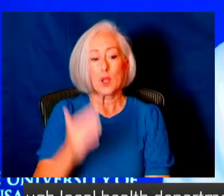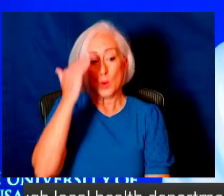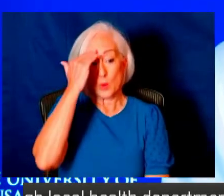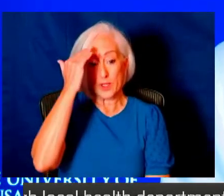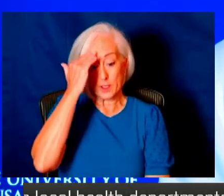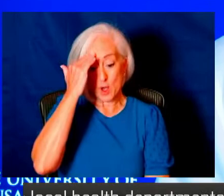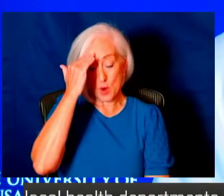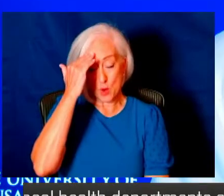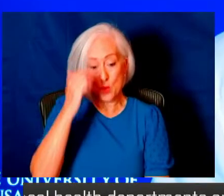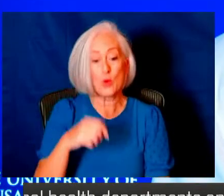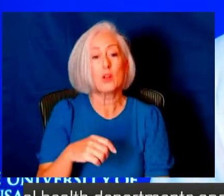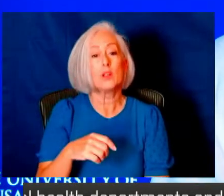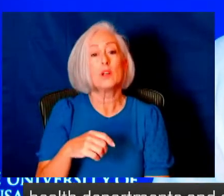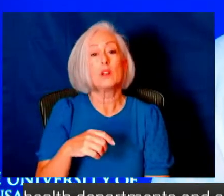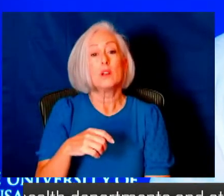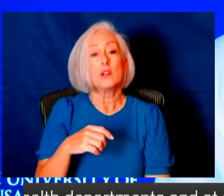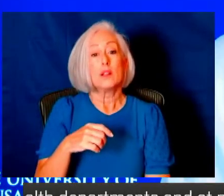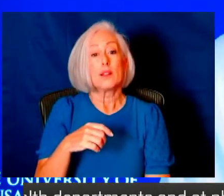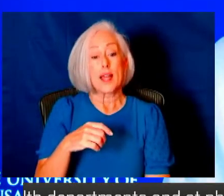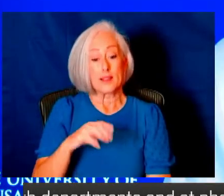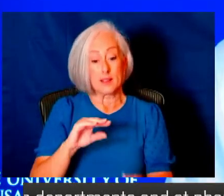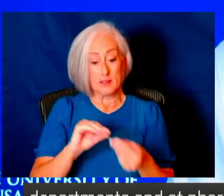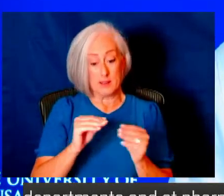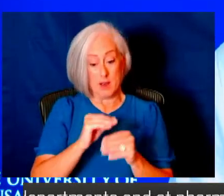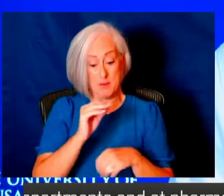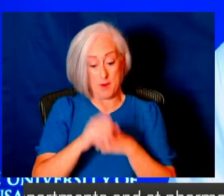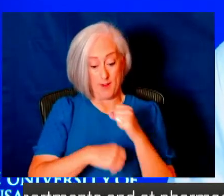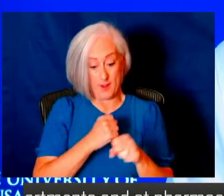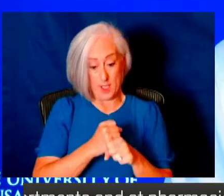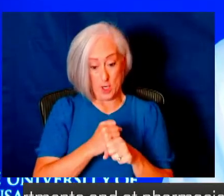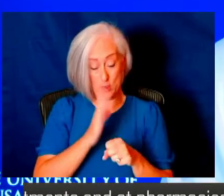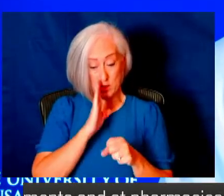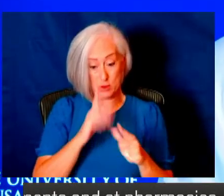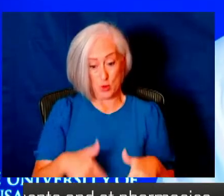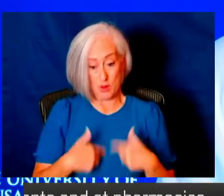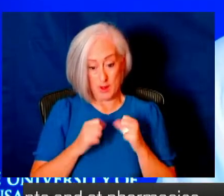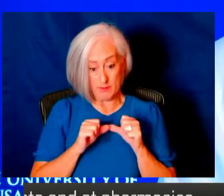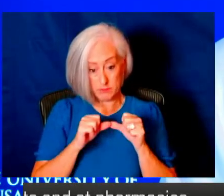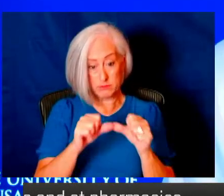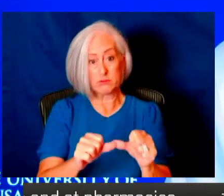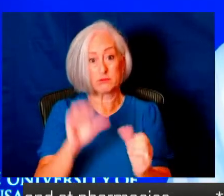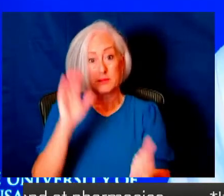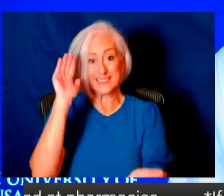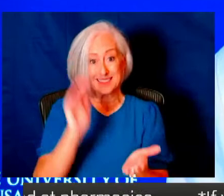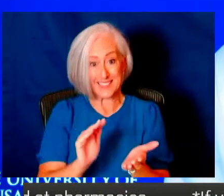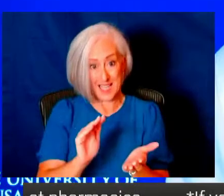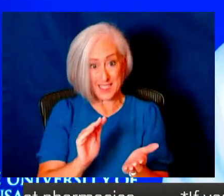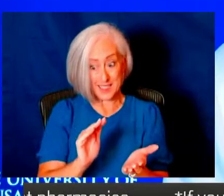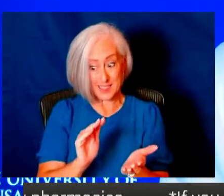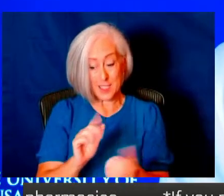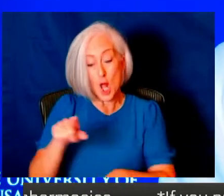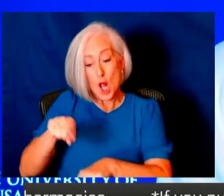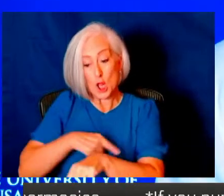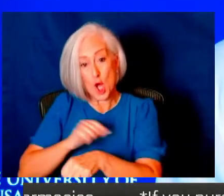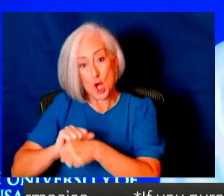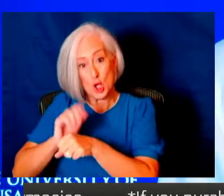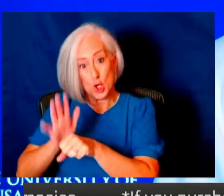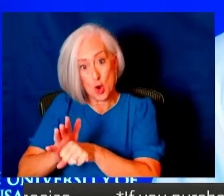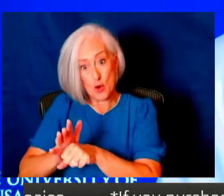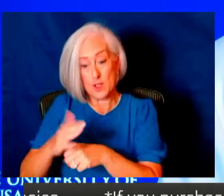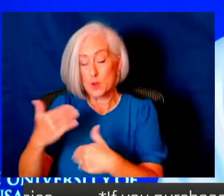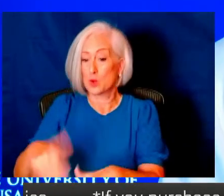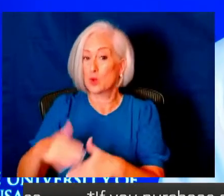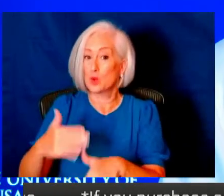has decreased, but we also know that long COVID is quite significant, will continue to be a significant